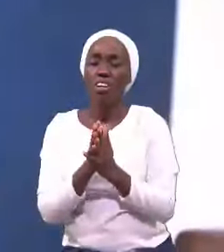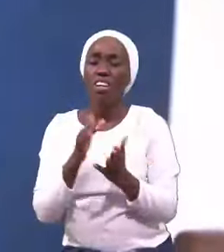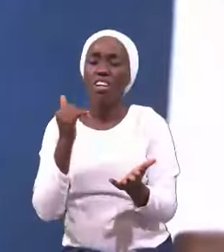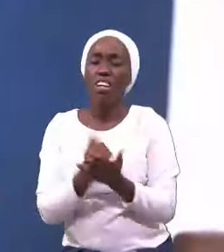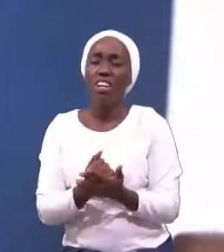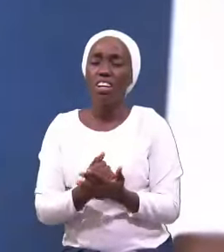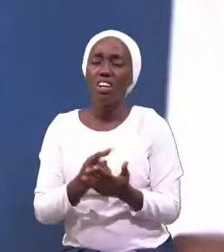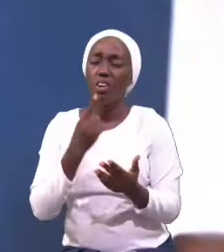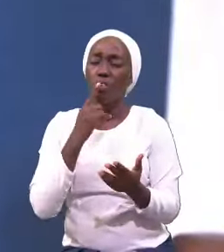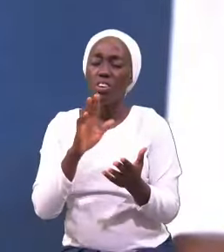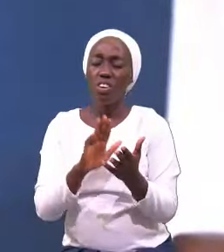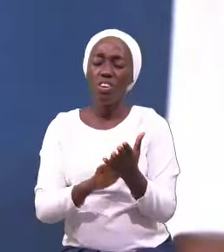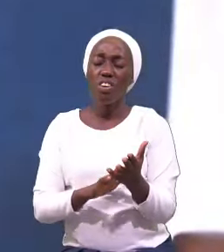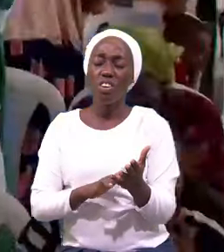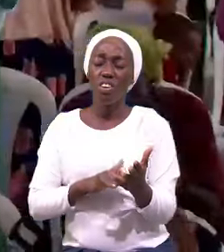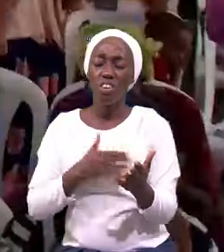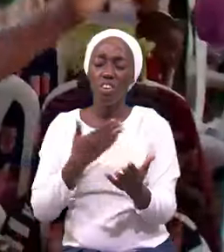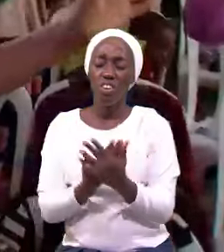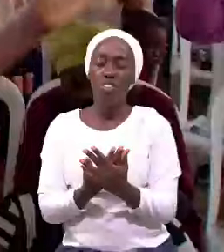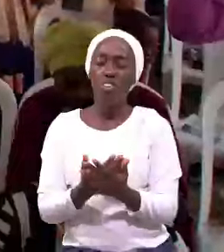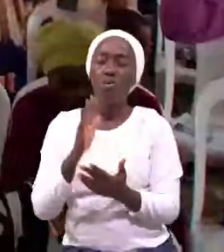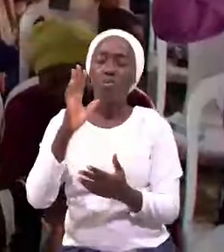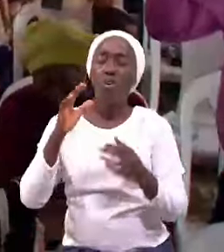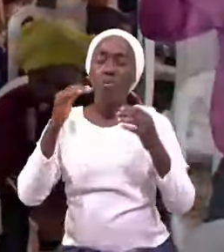Confirm your power in every life.